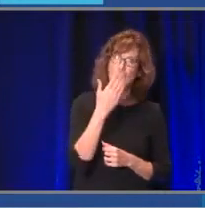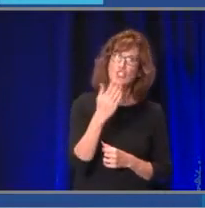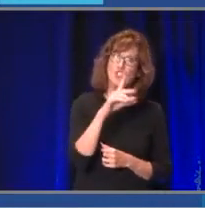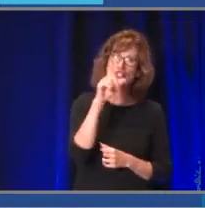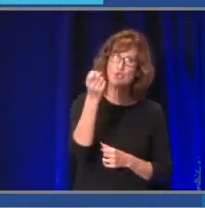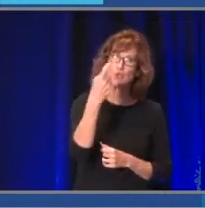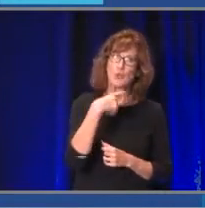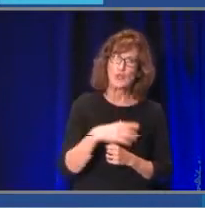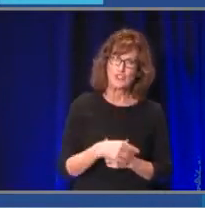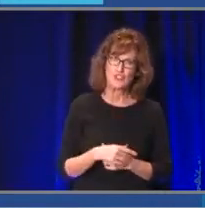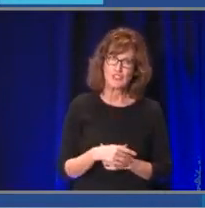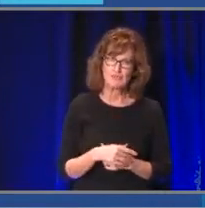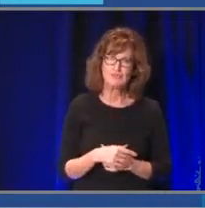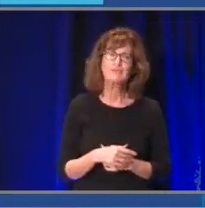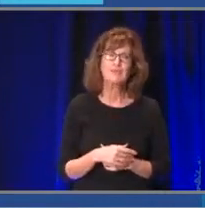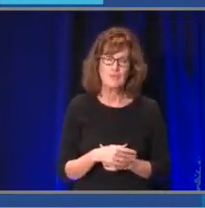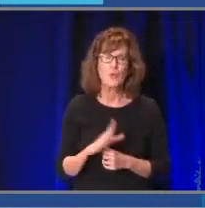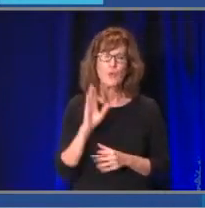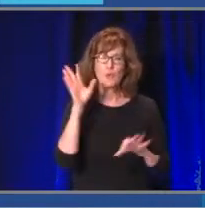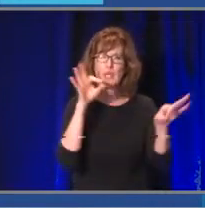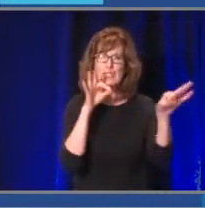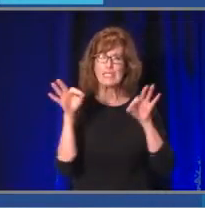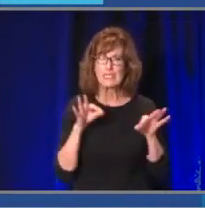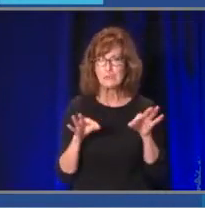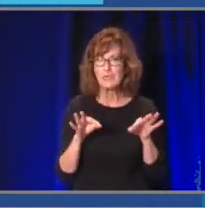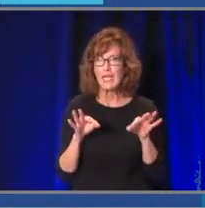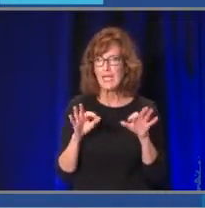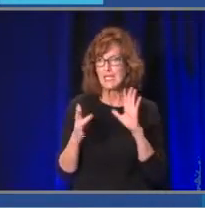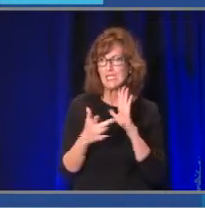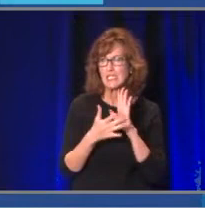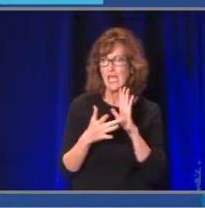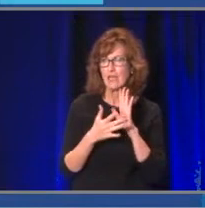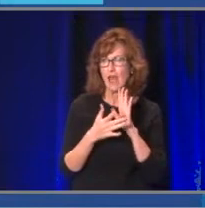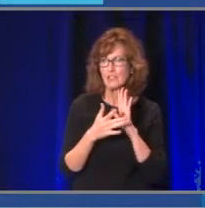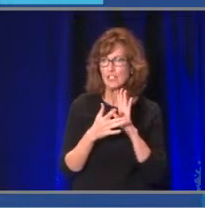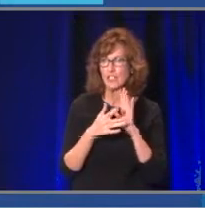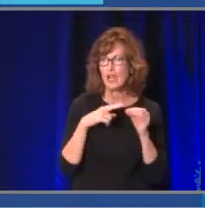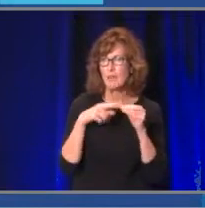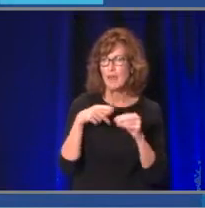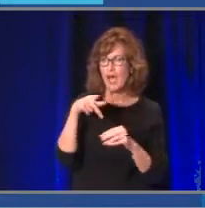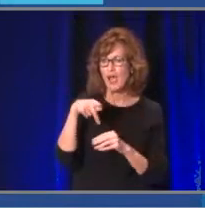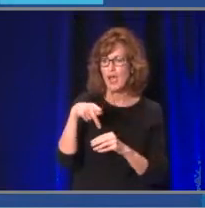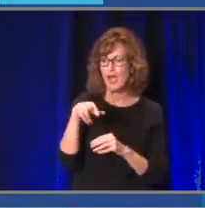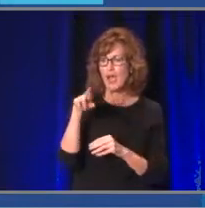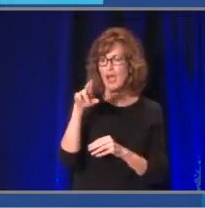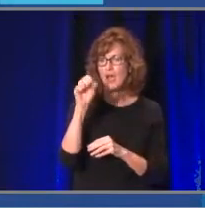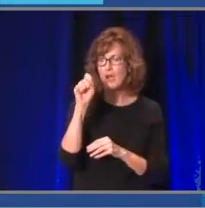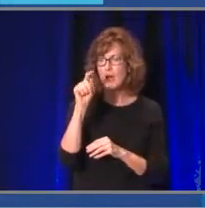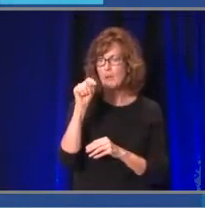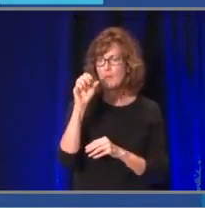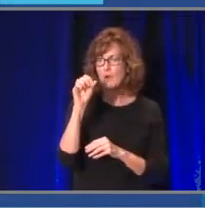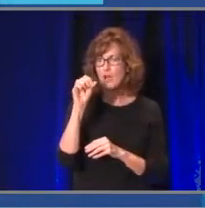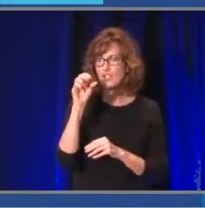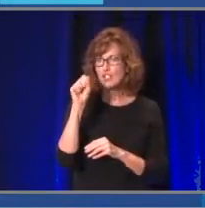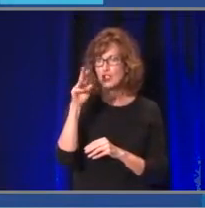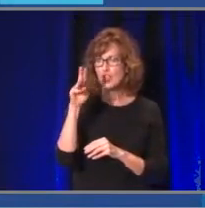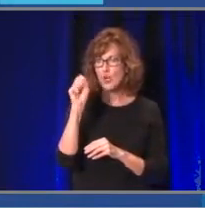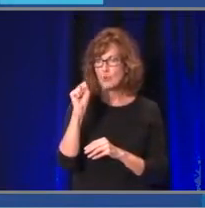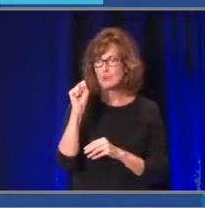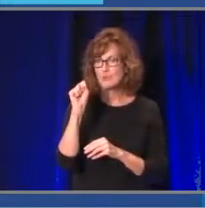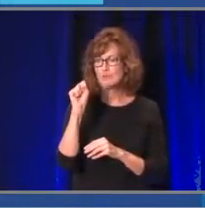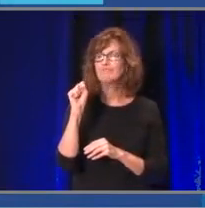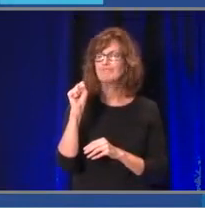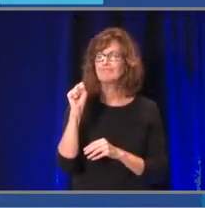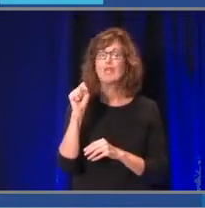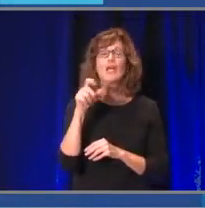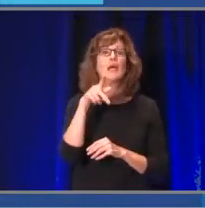in prostatome technology in terms of diagnosing prostate cancer. But PSA is a protein that's made